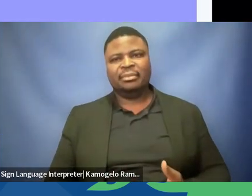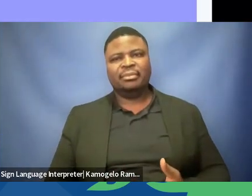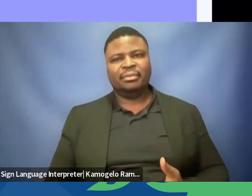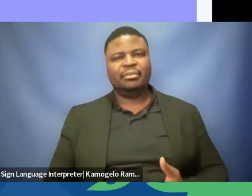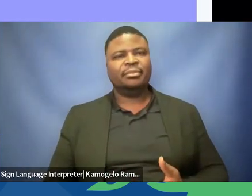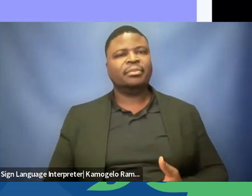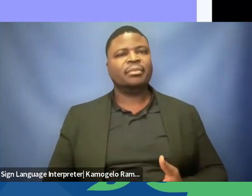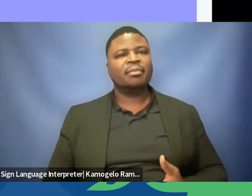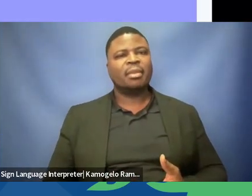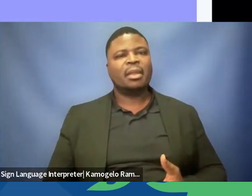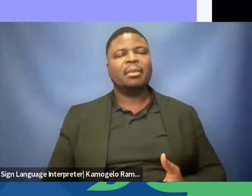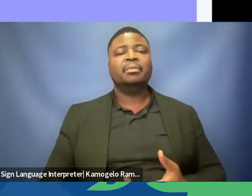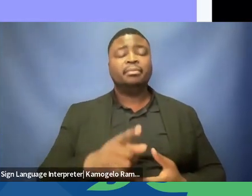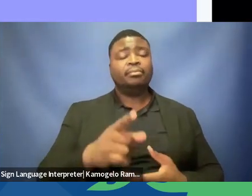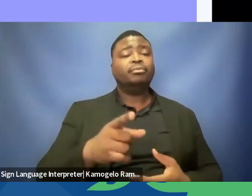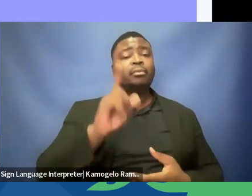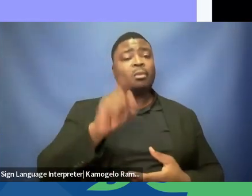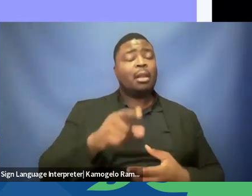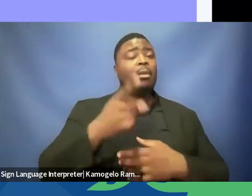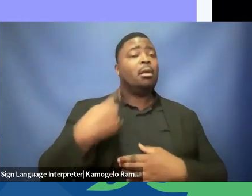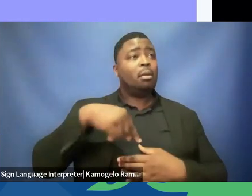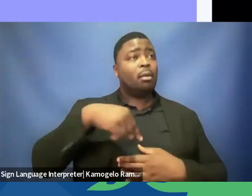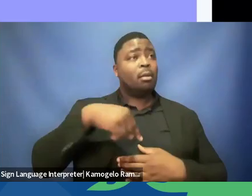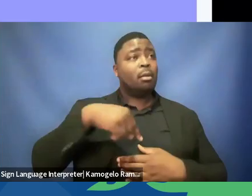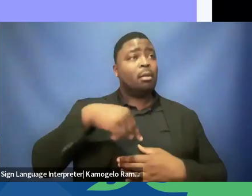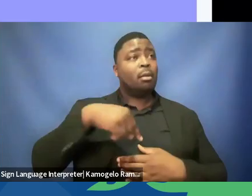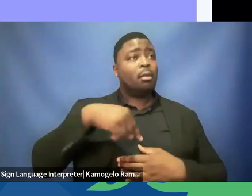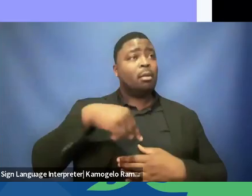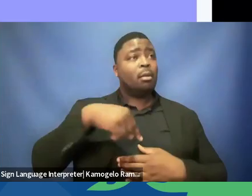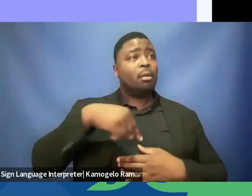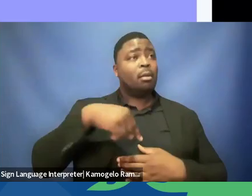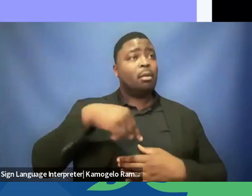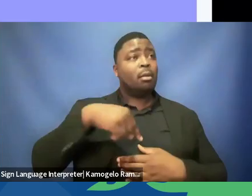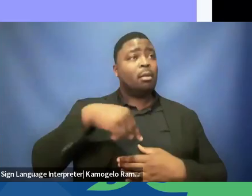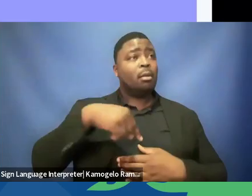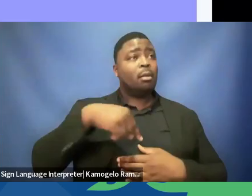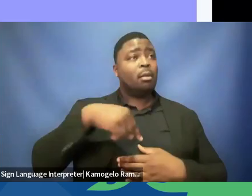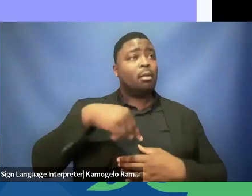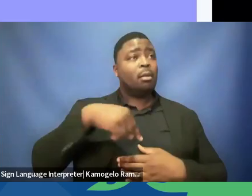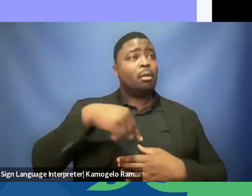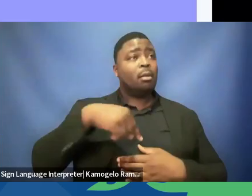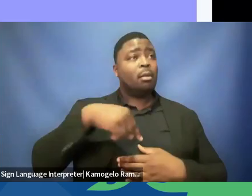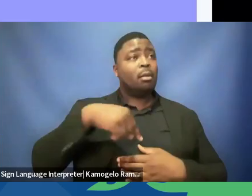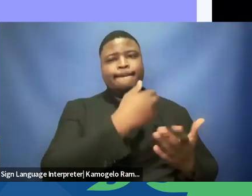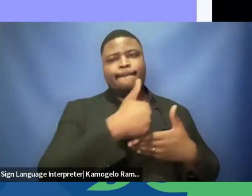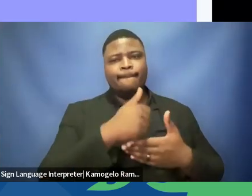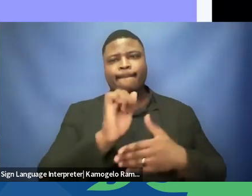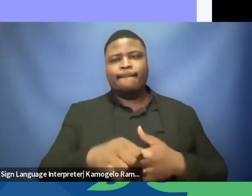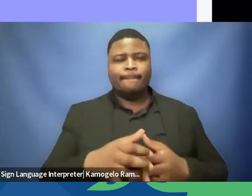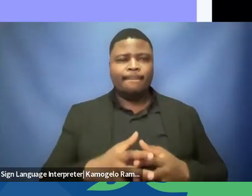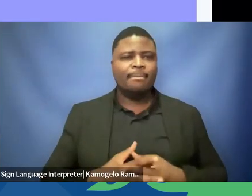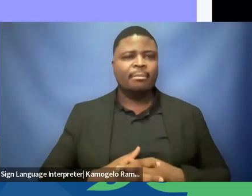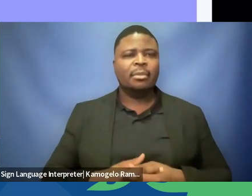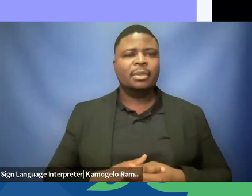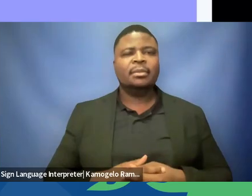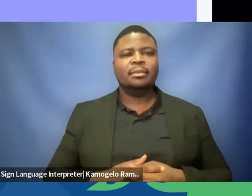leave out the stimulant users. So these youth, they they they say that they